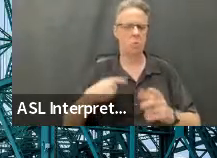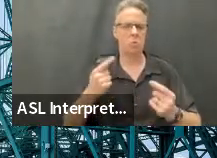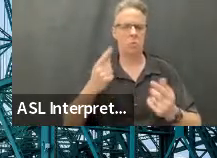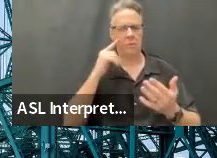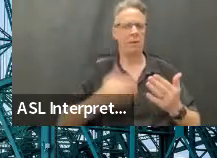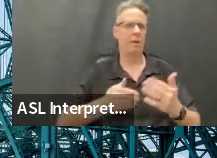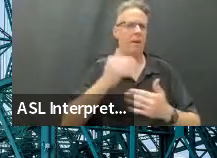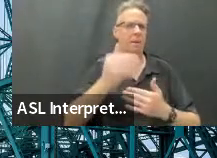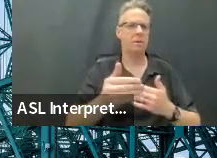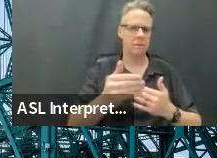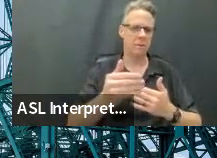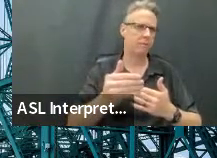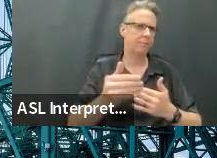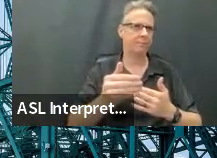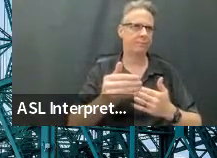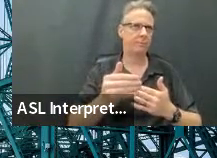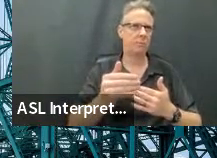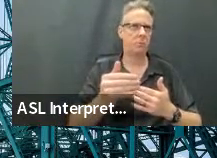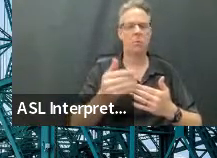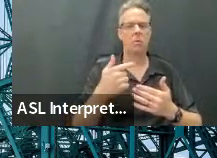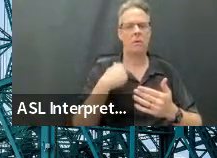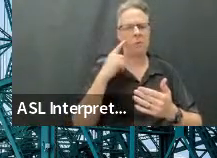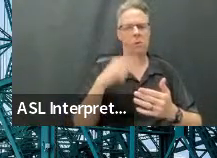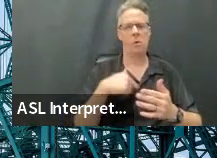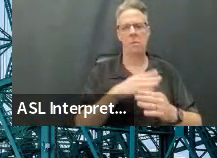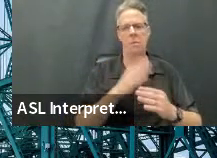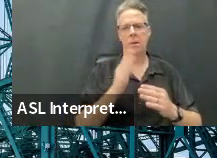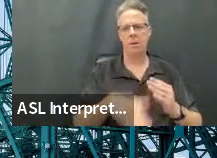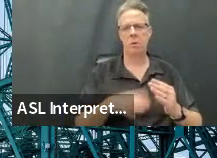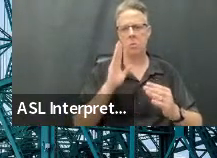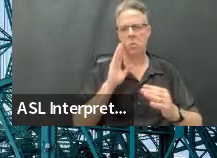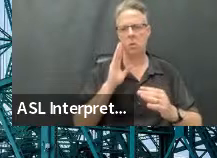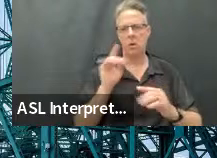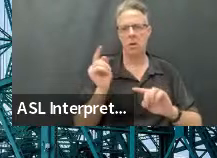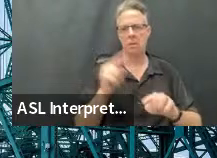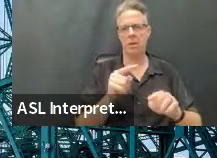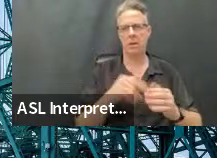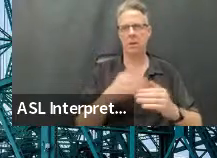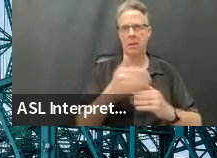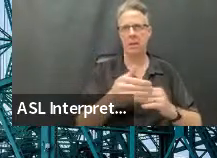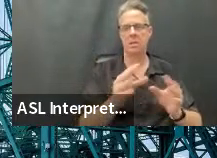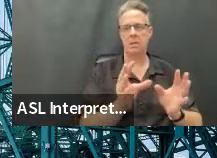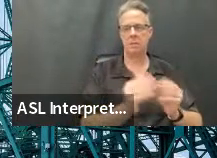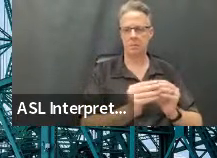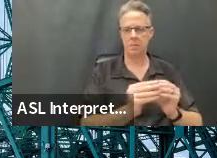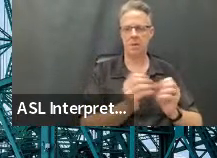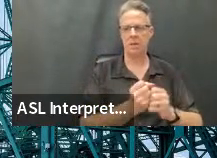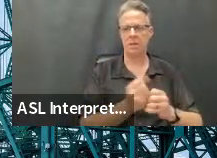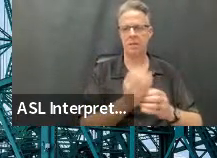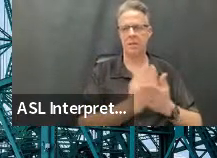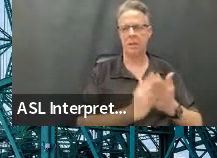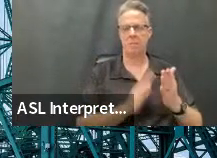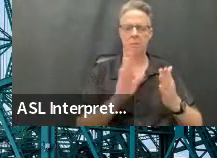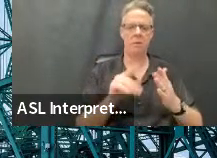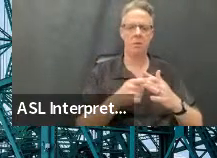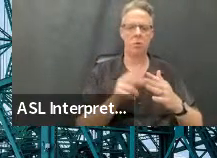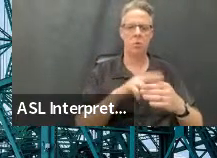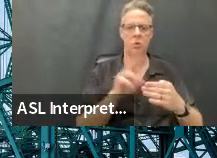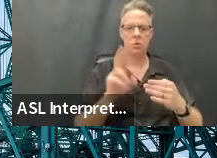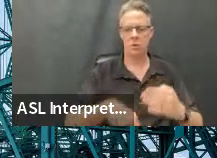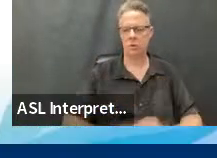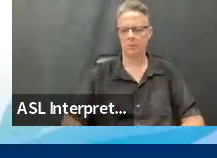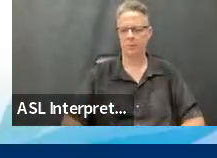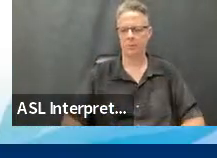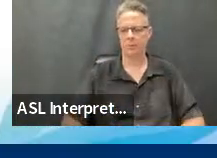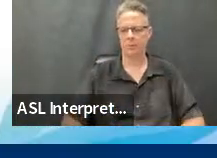the what we've kind of been completing, and we'll come back next meeting and kind of give some initial results. So